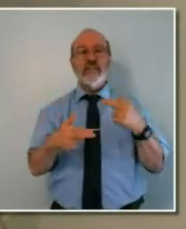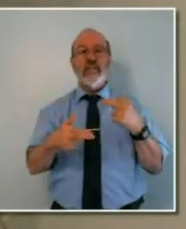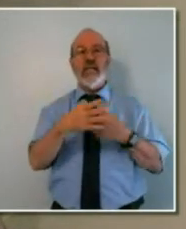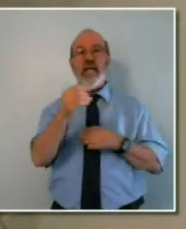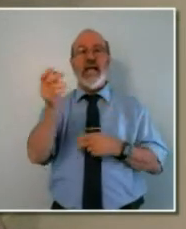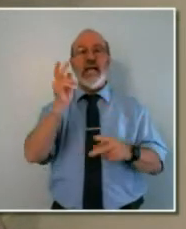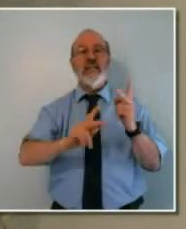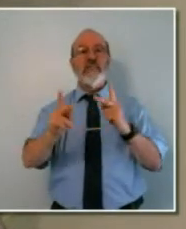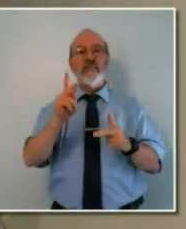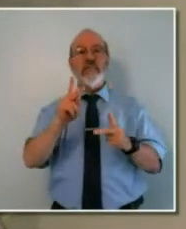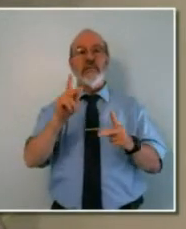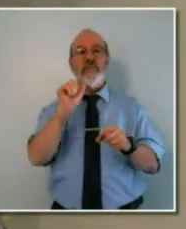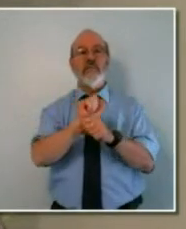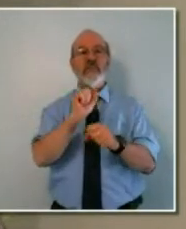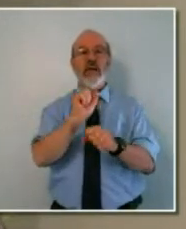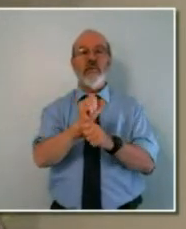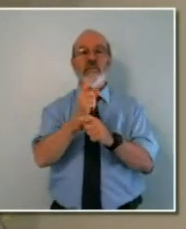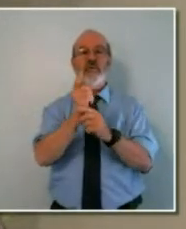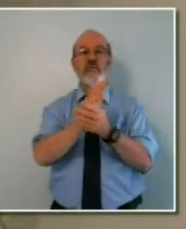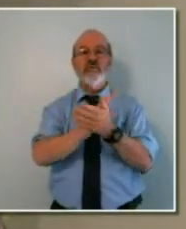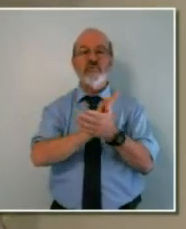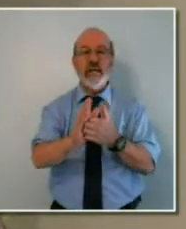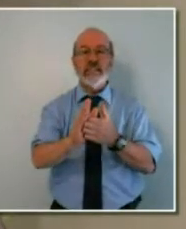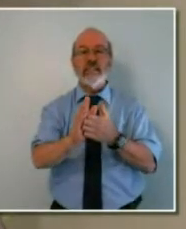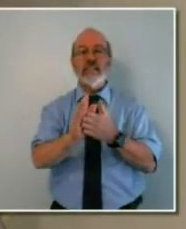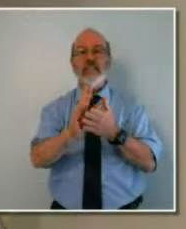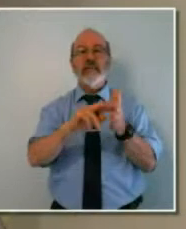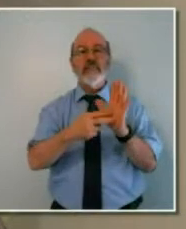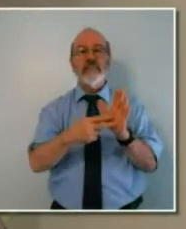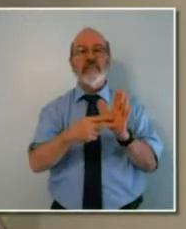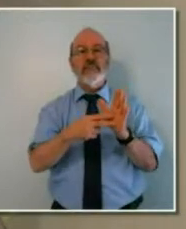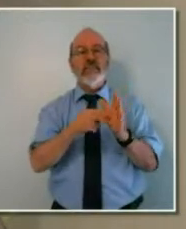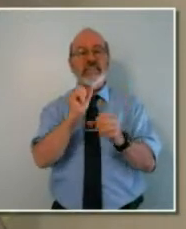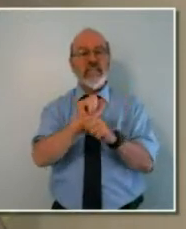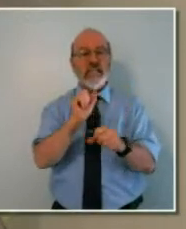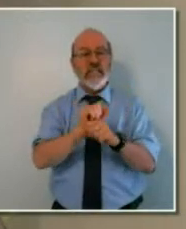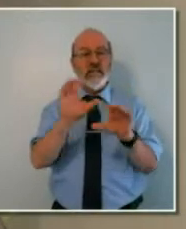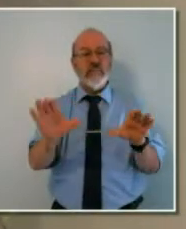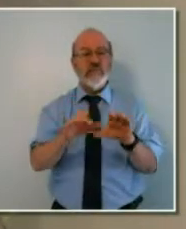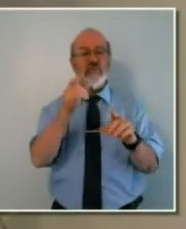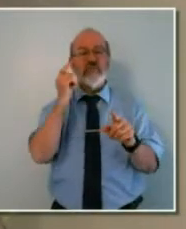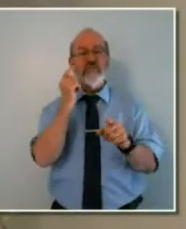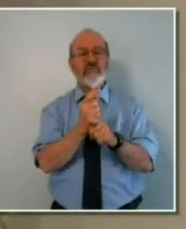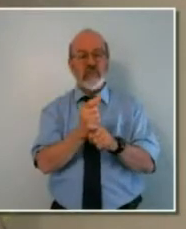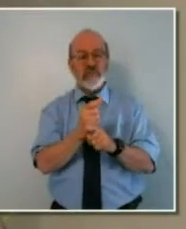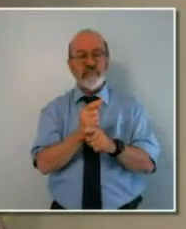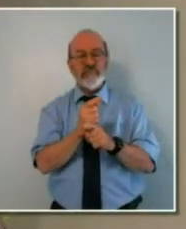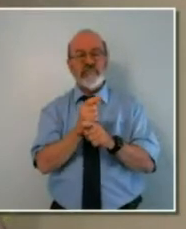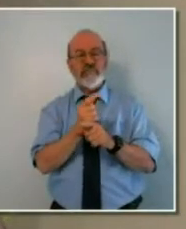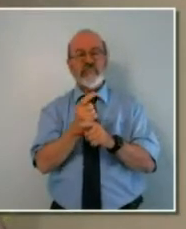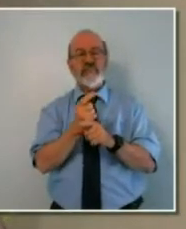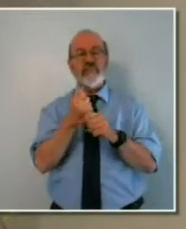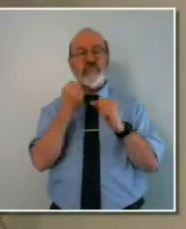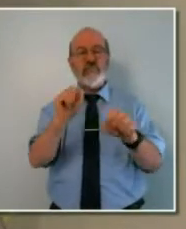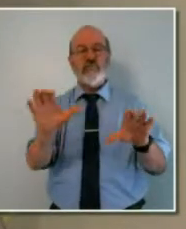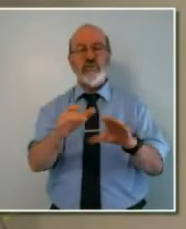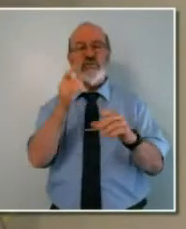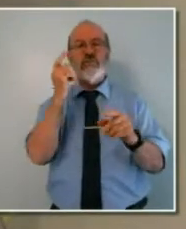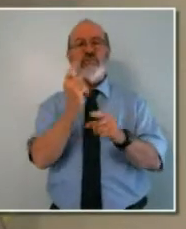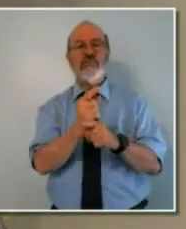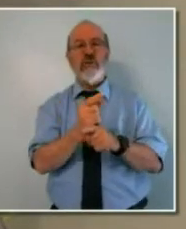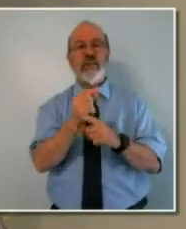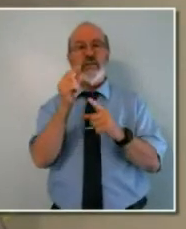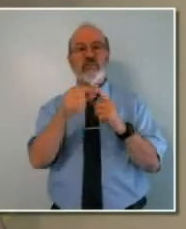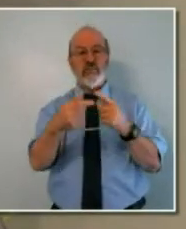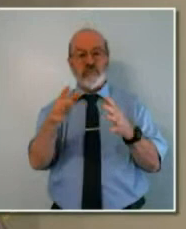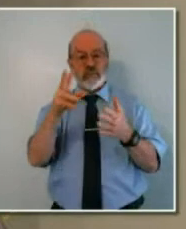work righteousness. That simply means they labor at doing right. They are trying to do right. In the words we read